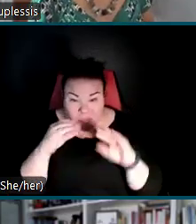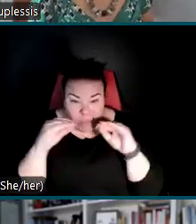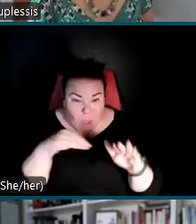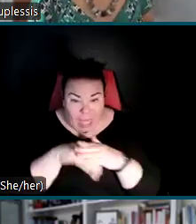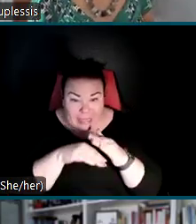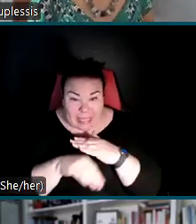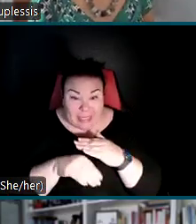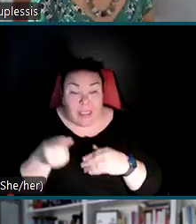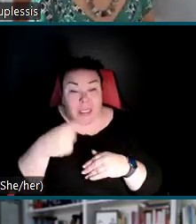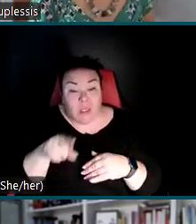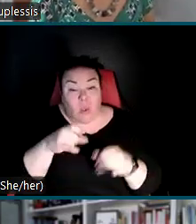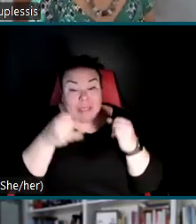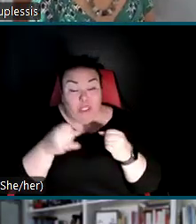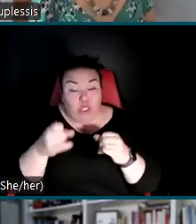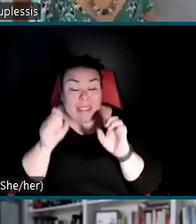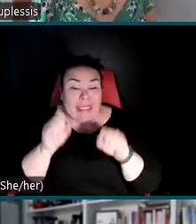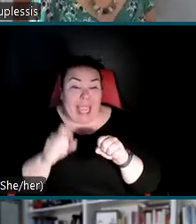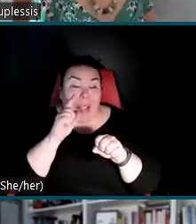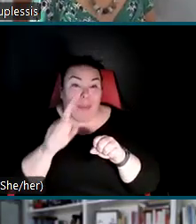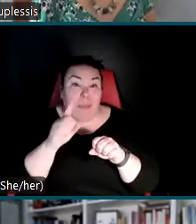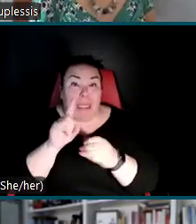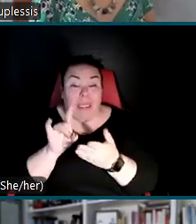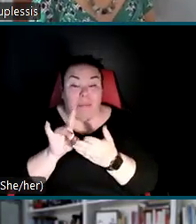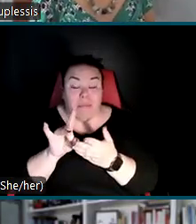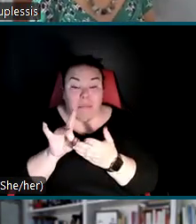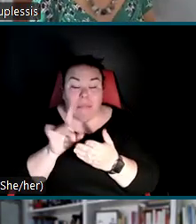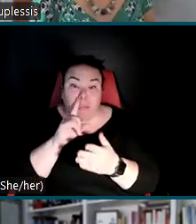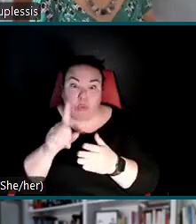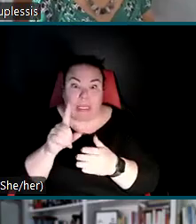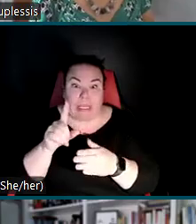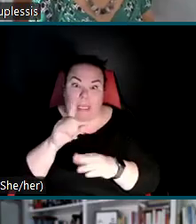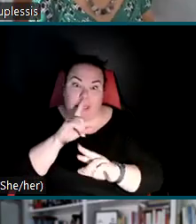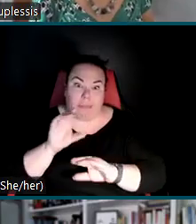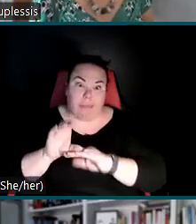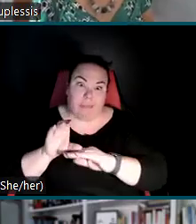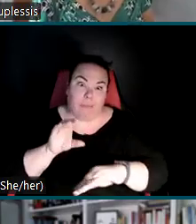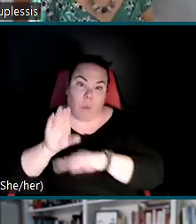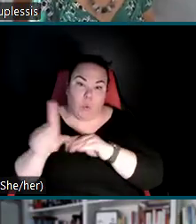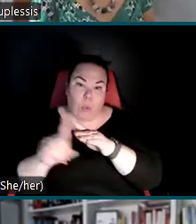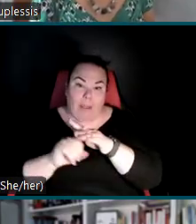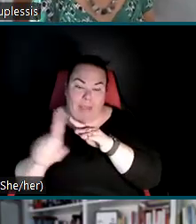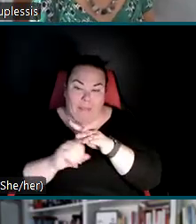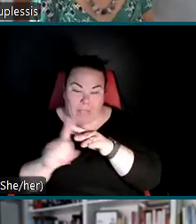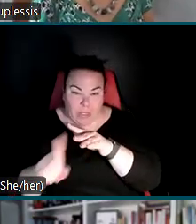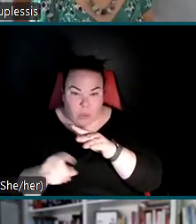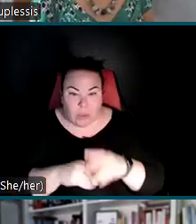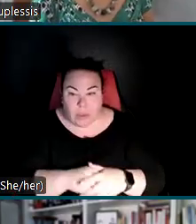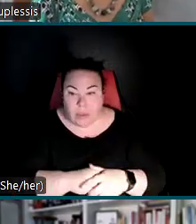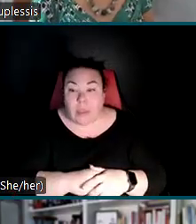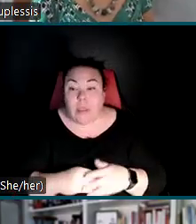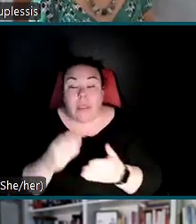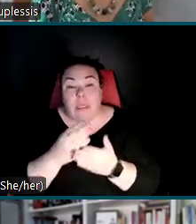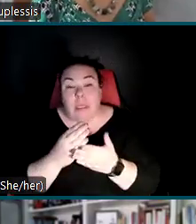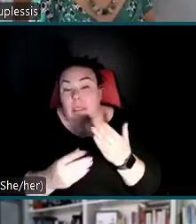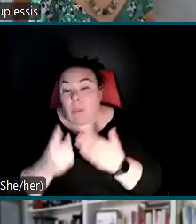So disasters also were not designed for privacy or with particular needs of someone who may be